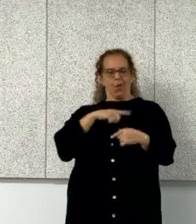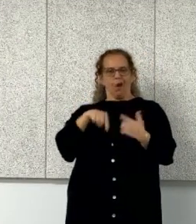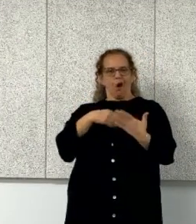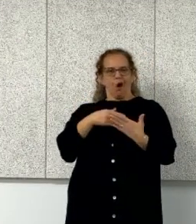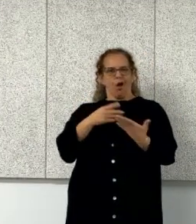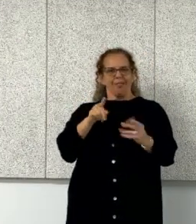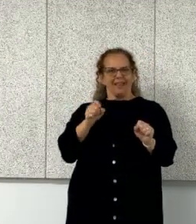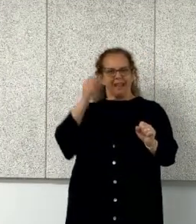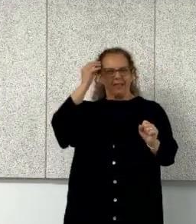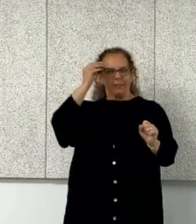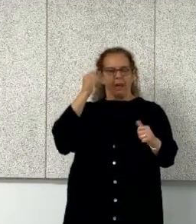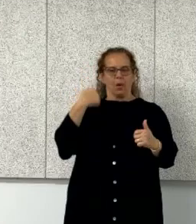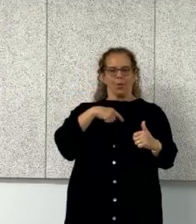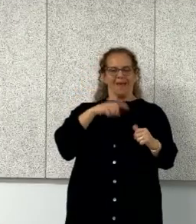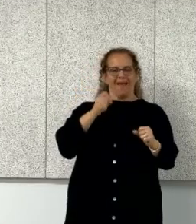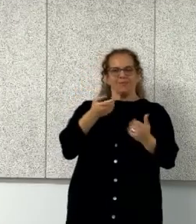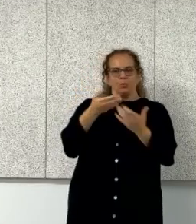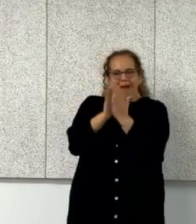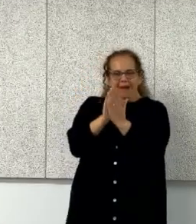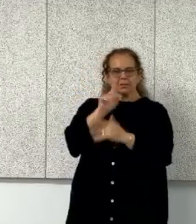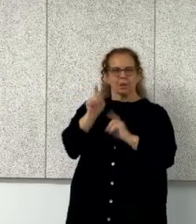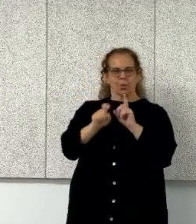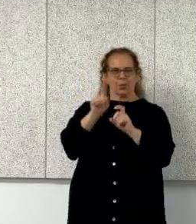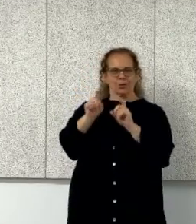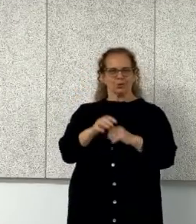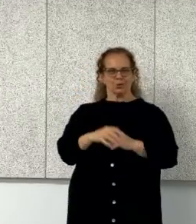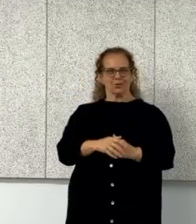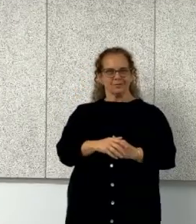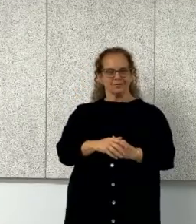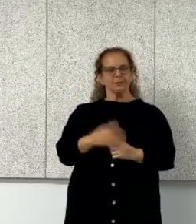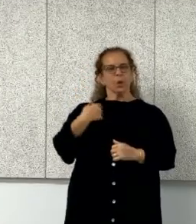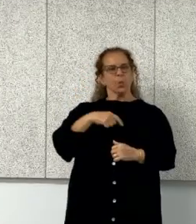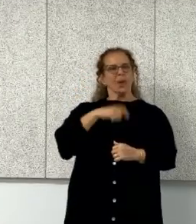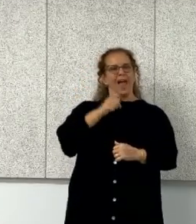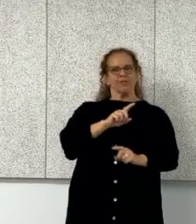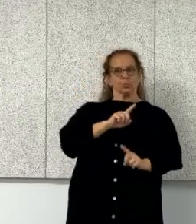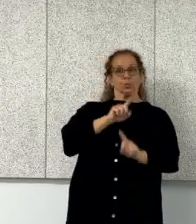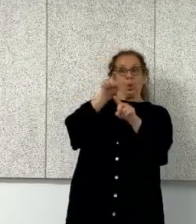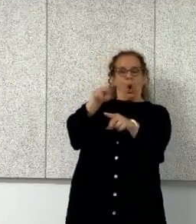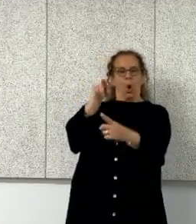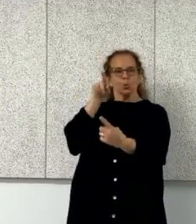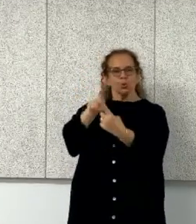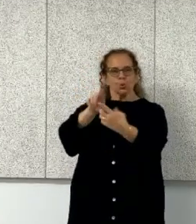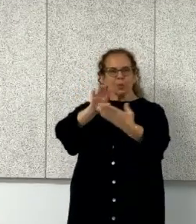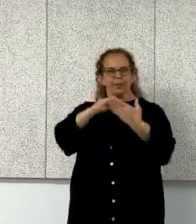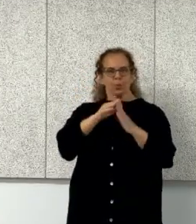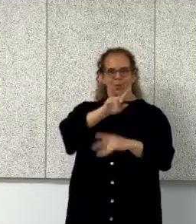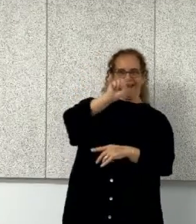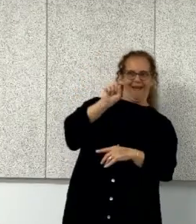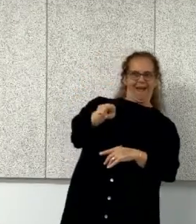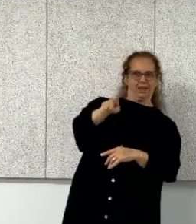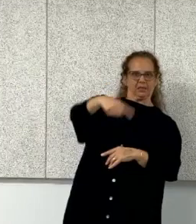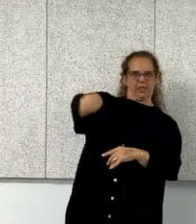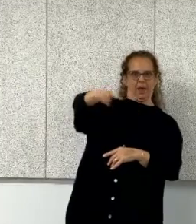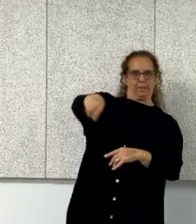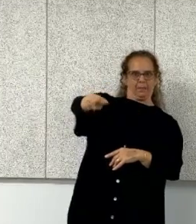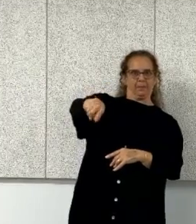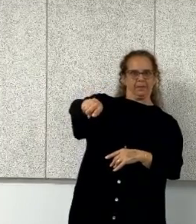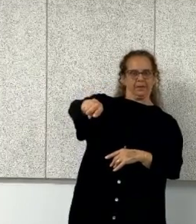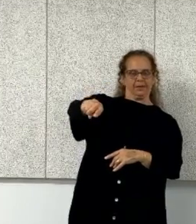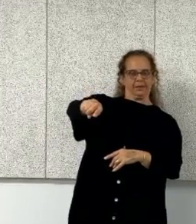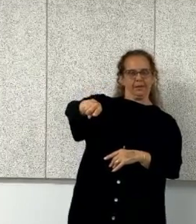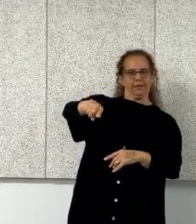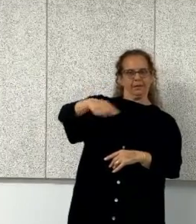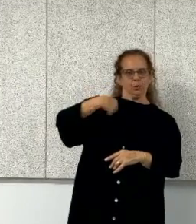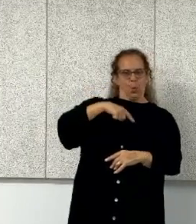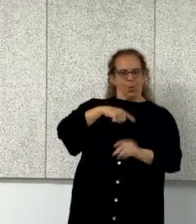we have to ask the questions, and we have to go to our communities that we're trying to serve and ask them those questions to